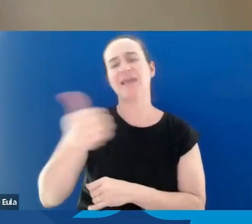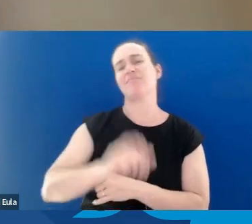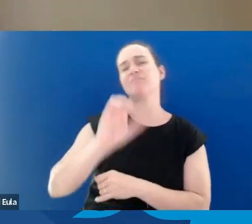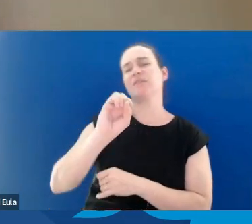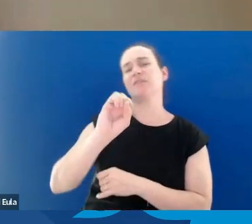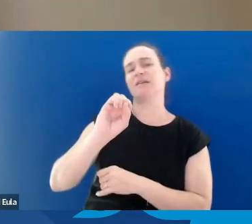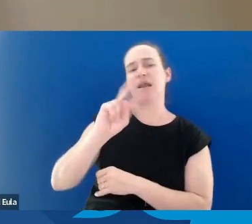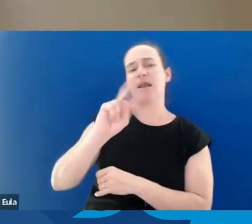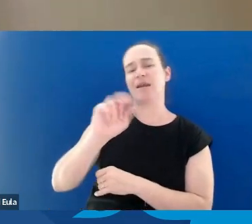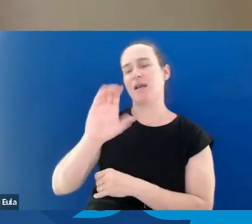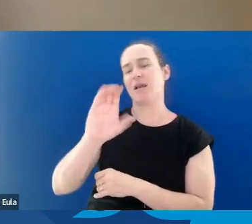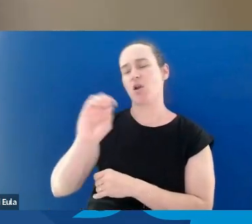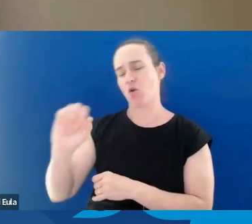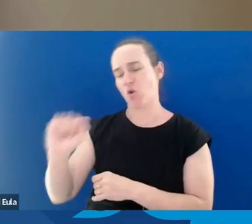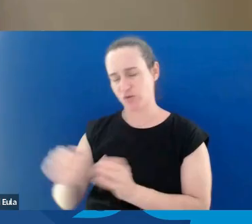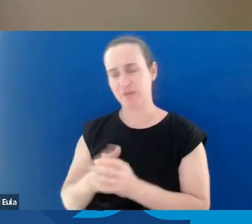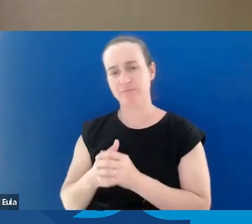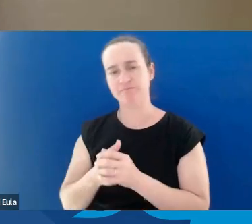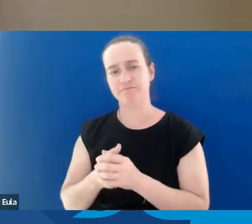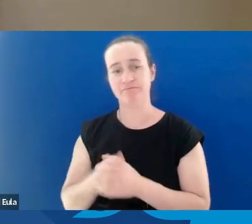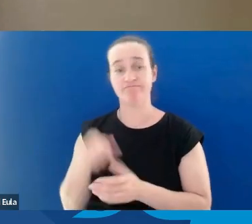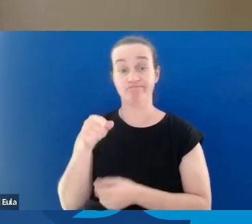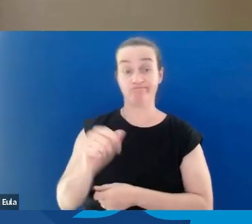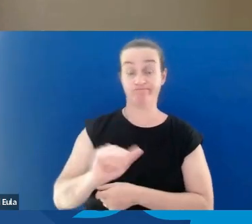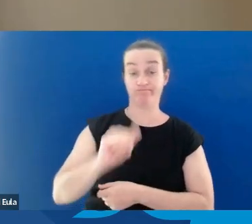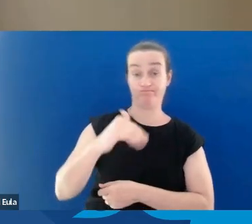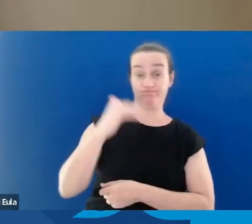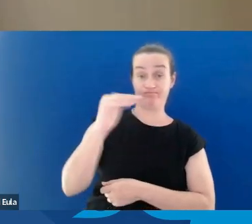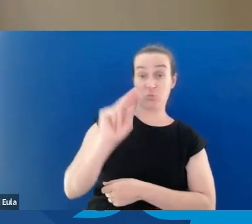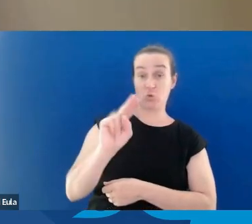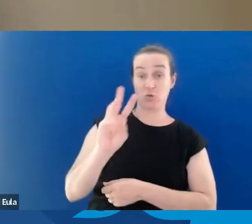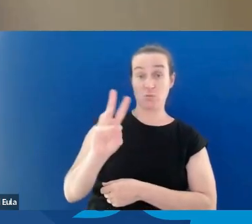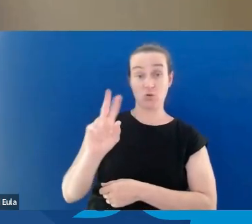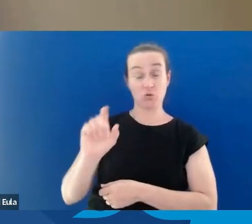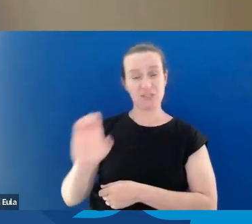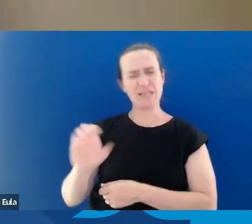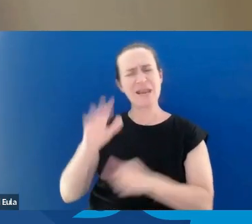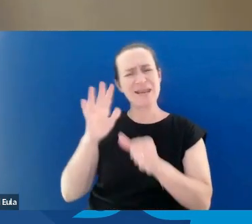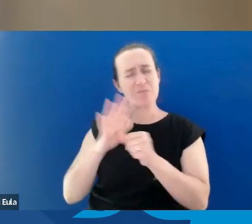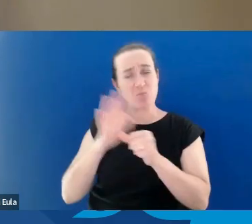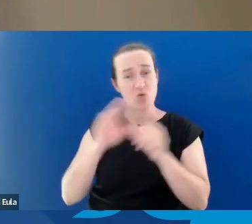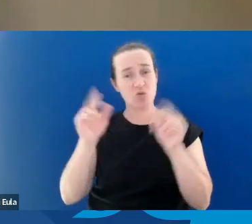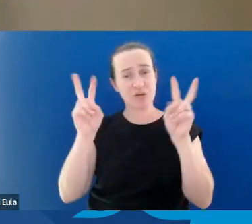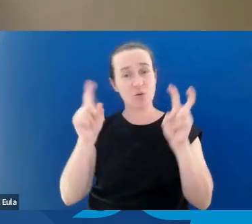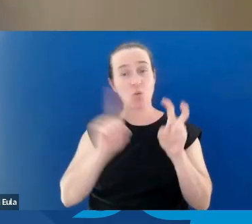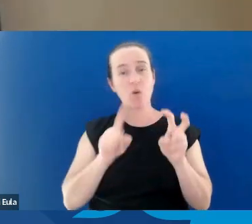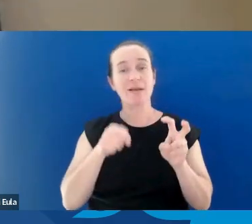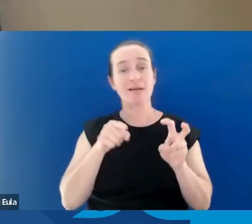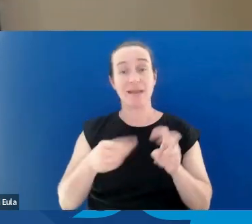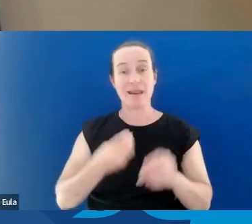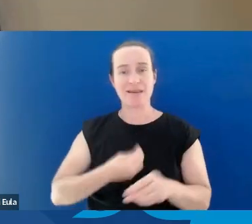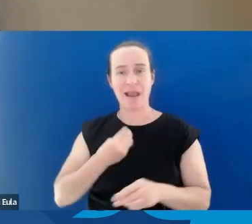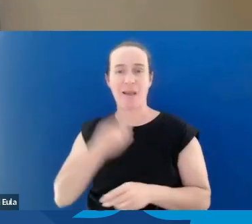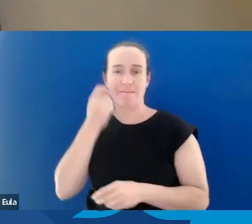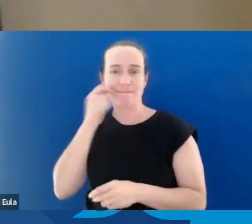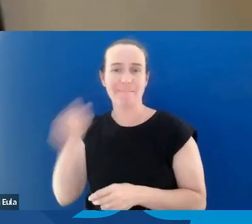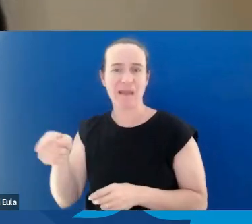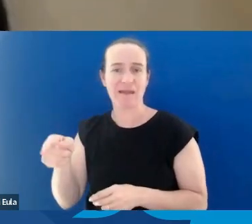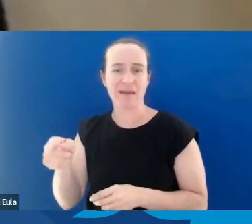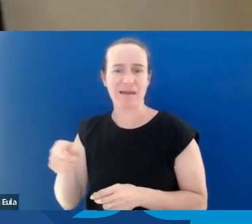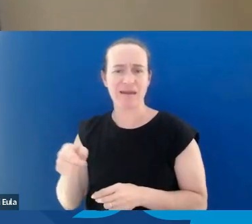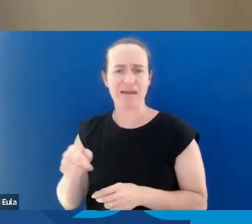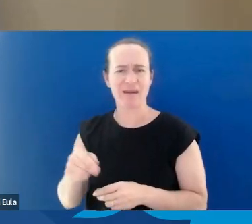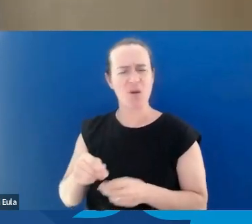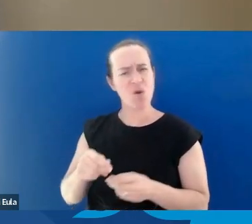Rights Program. In terms of the UWC, I mean, the key issue was around adolescent boys and young men. Where are we going wrong